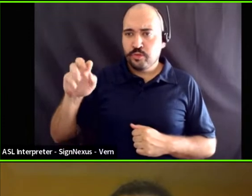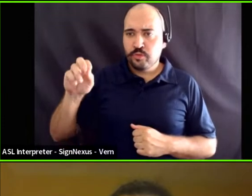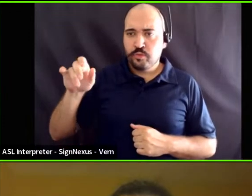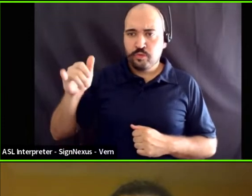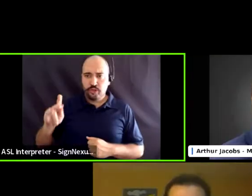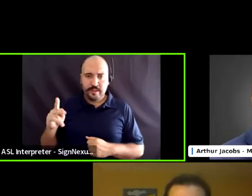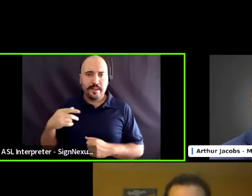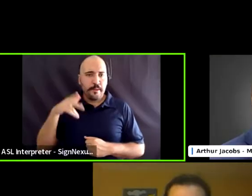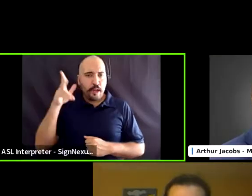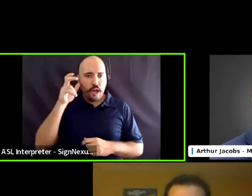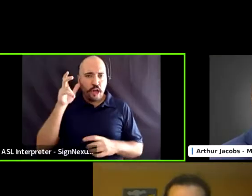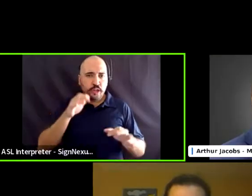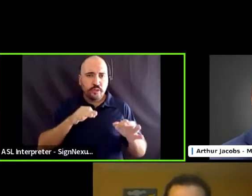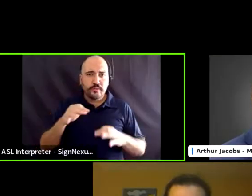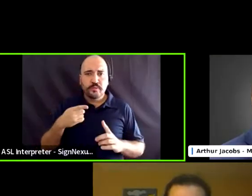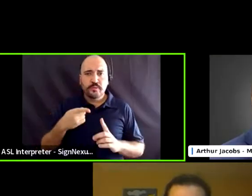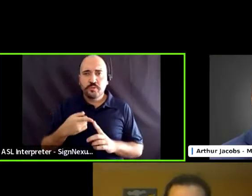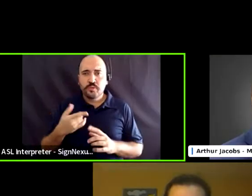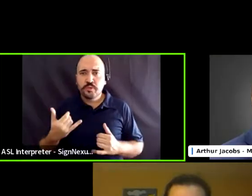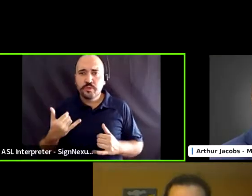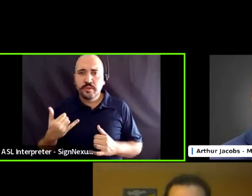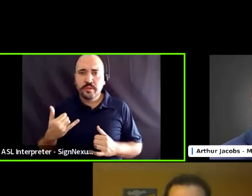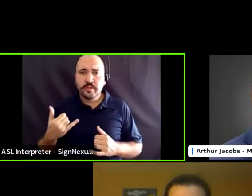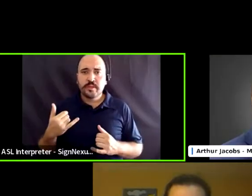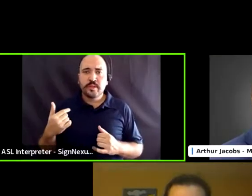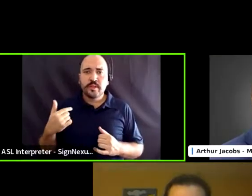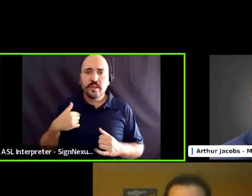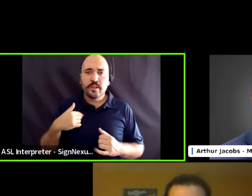description for you today. I will